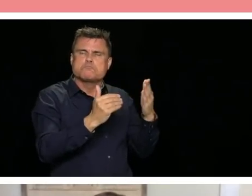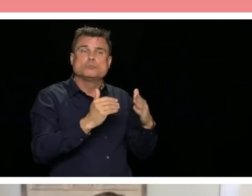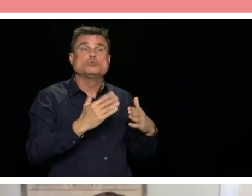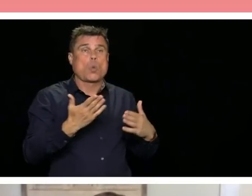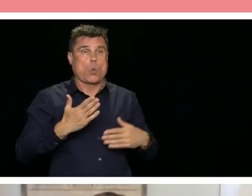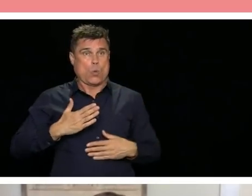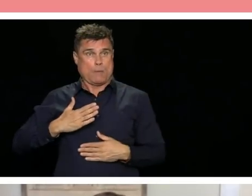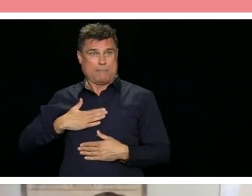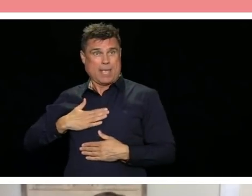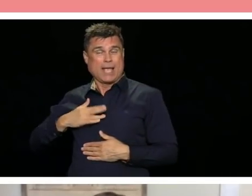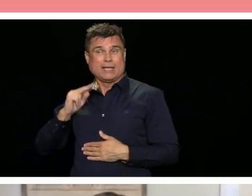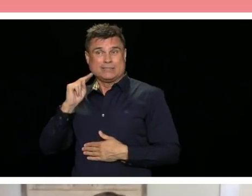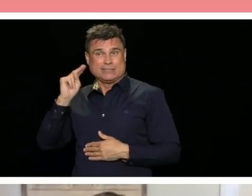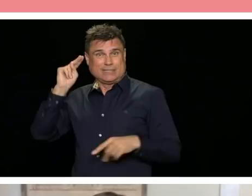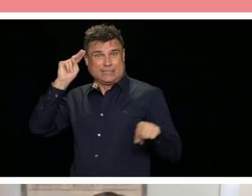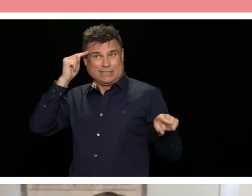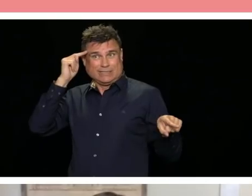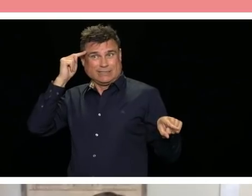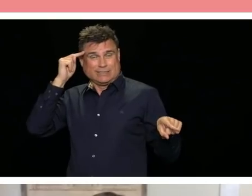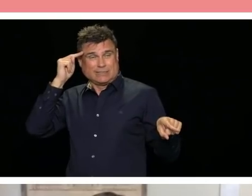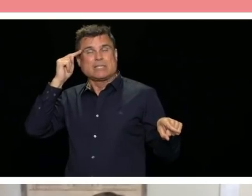like everyone else.